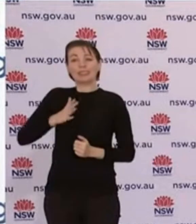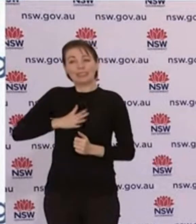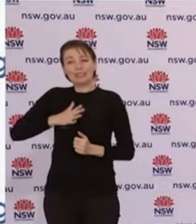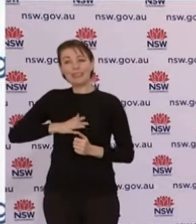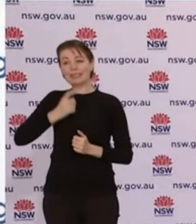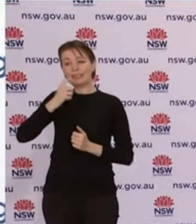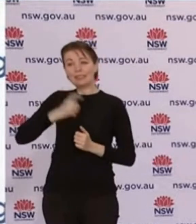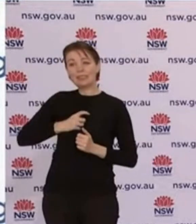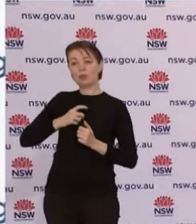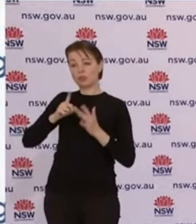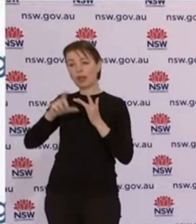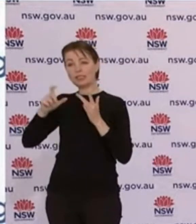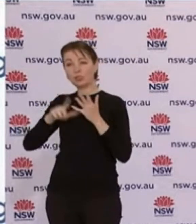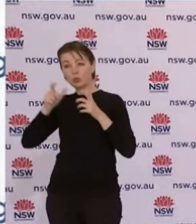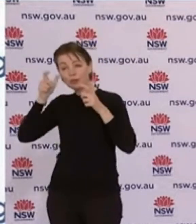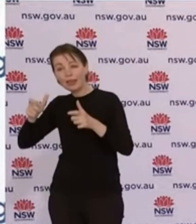that.